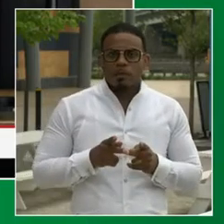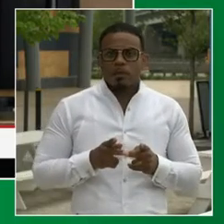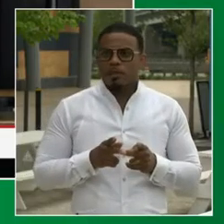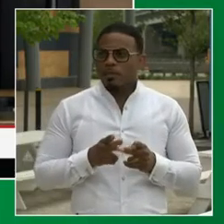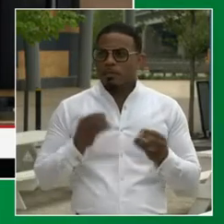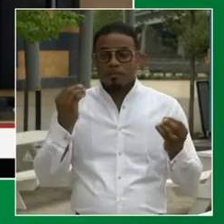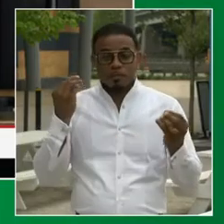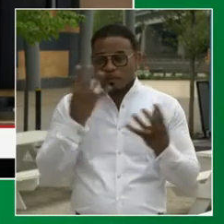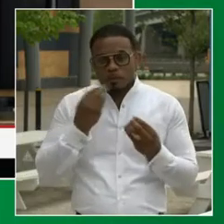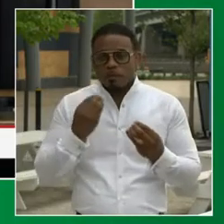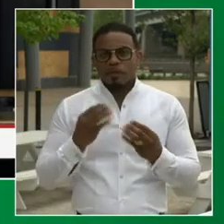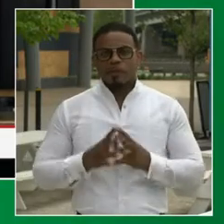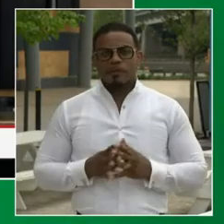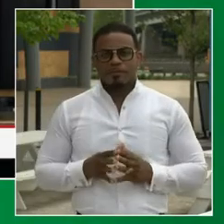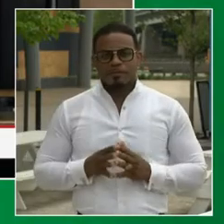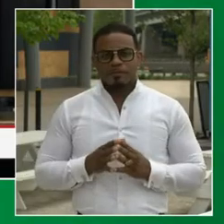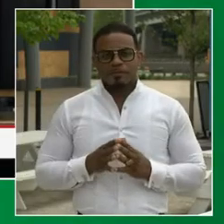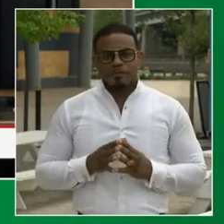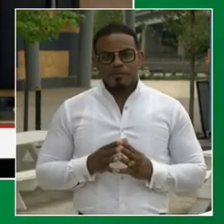small businesses.